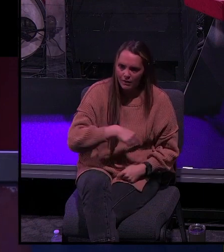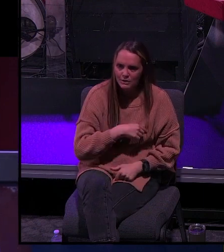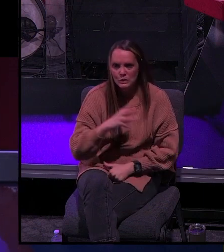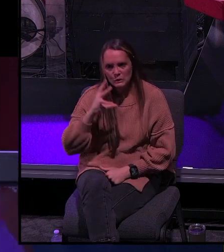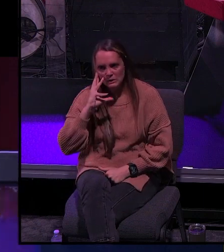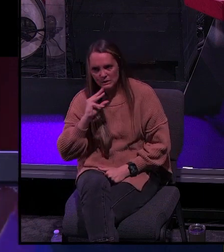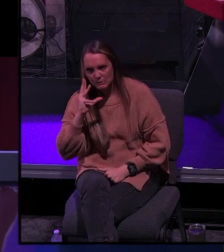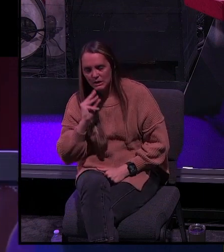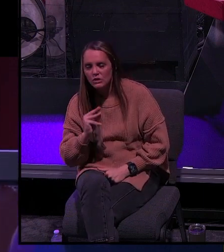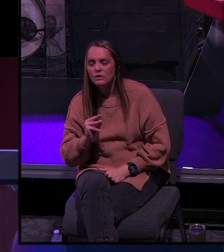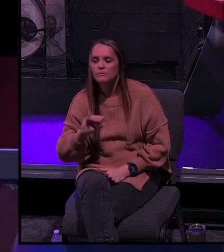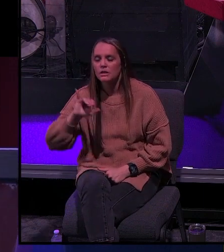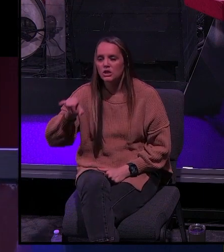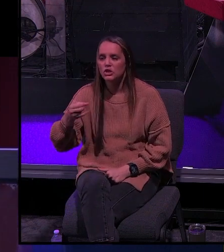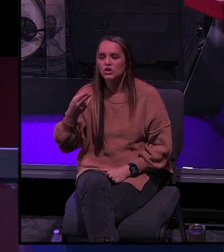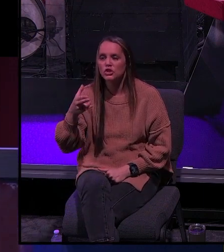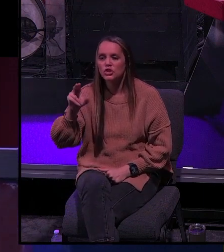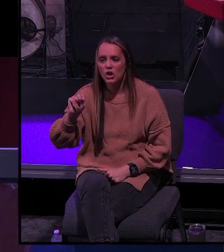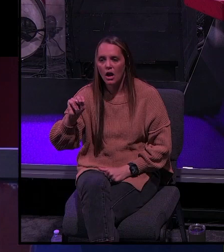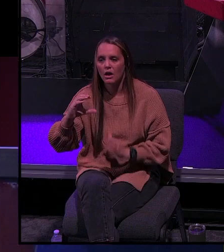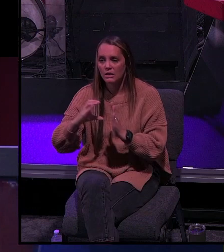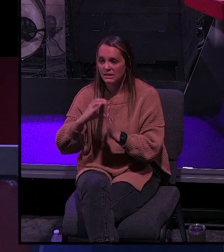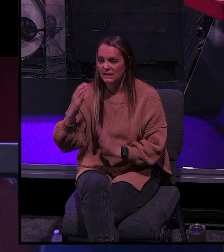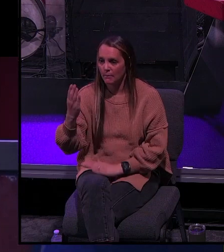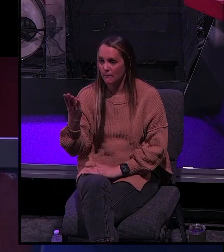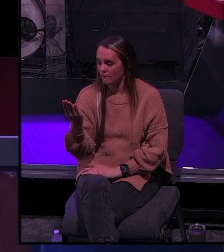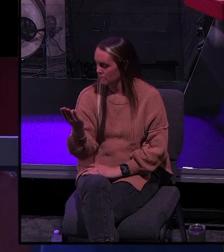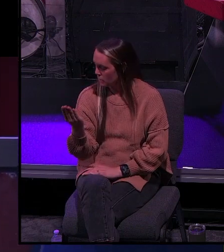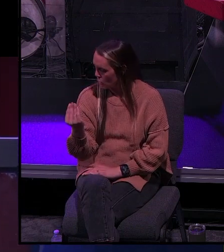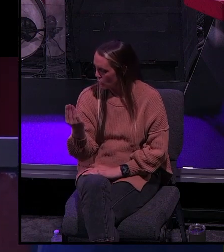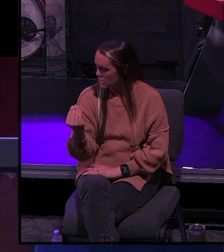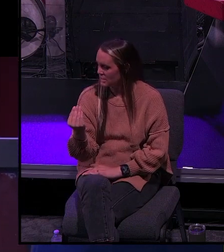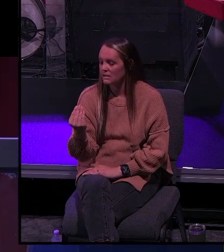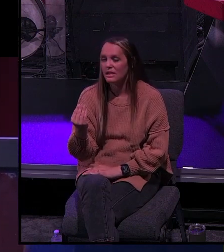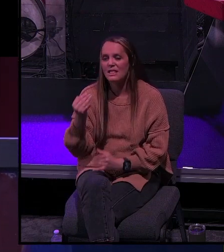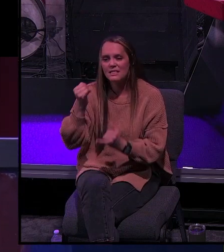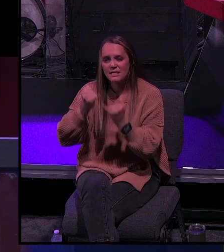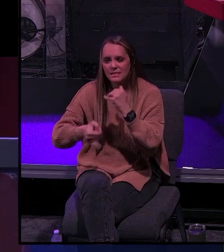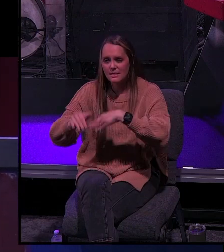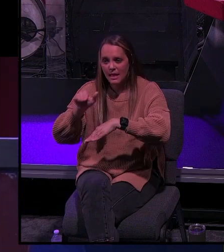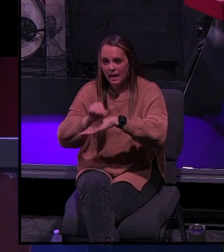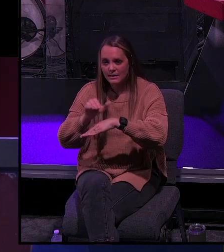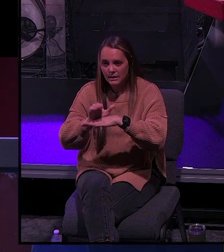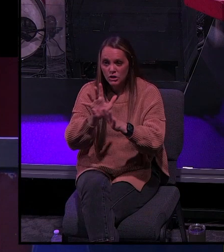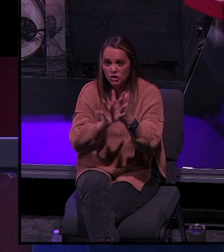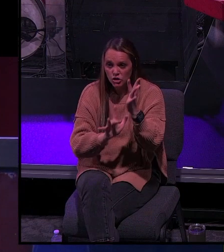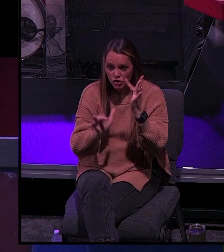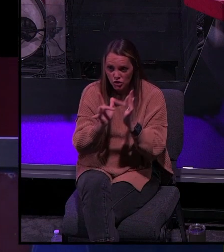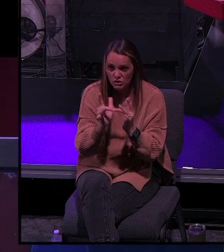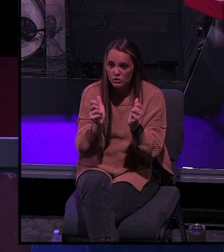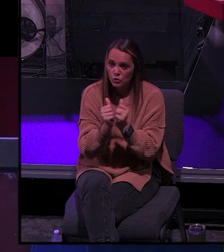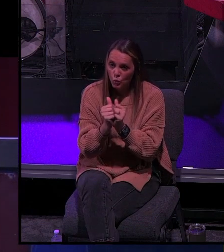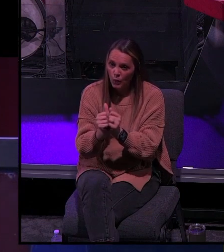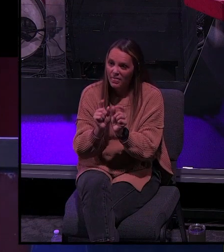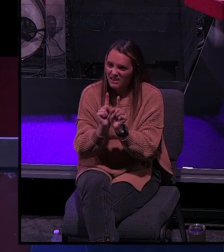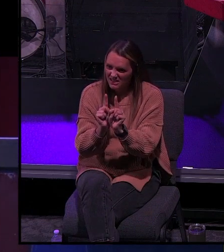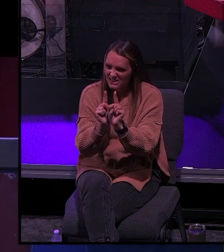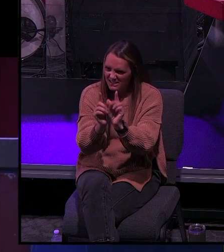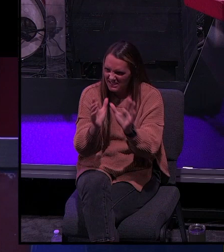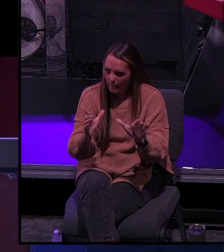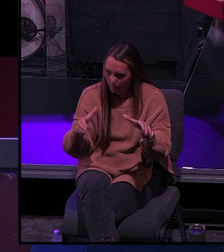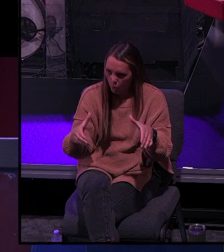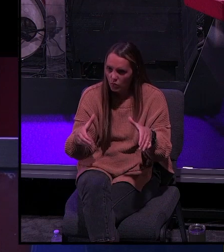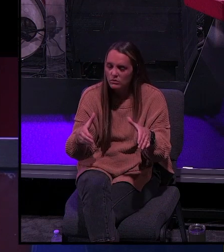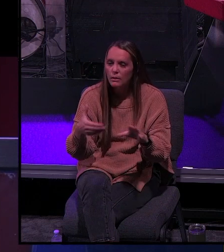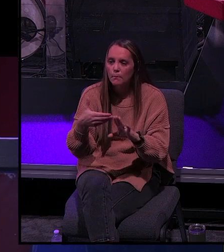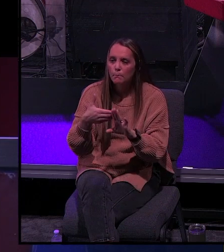is John chapter 14. On the last night that Jesus was with His disciples before He was betrayed and went to the cross, He makes them